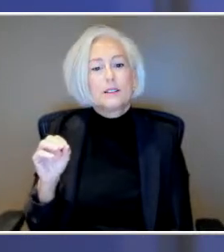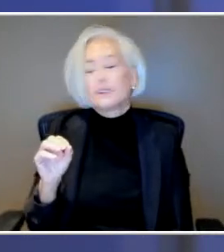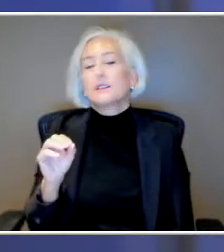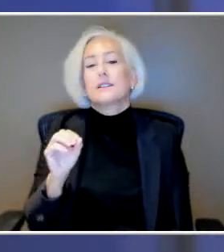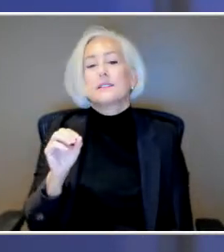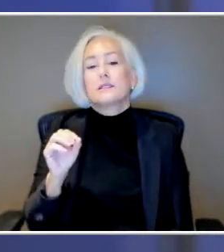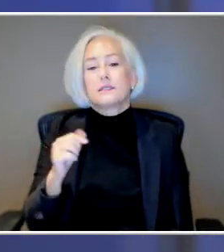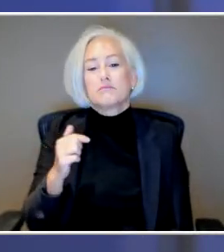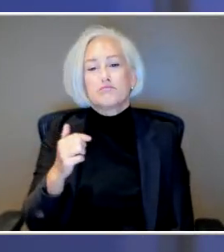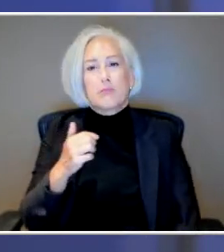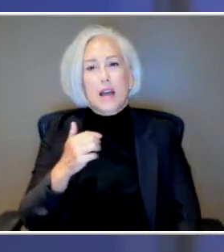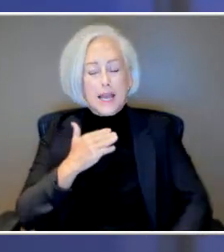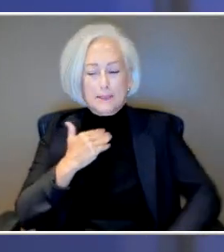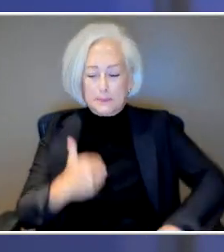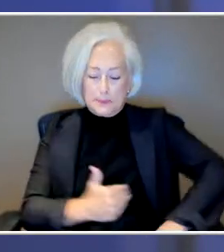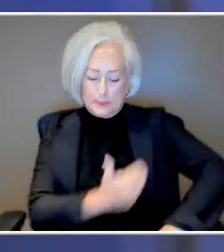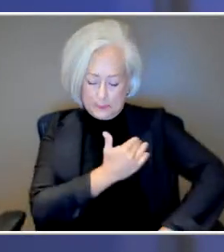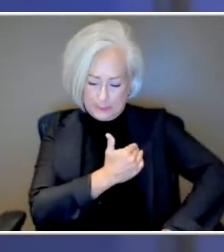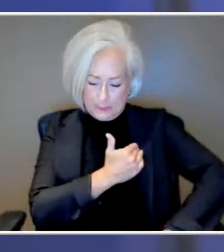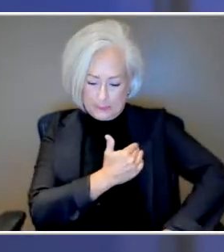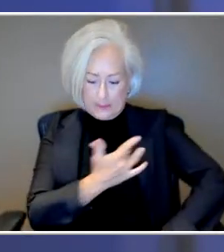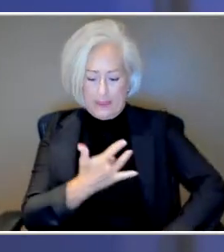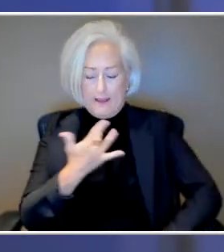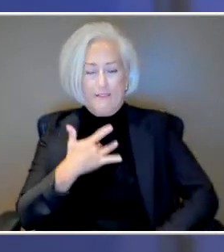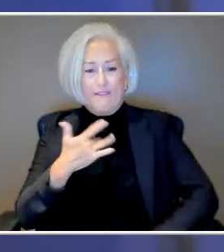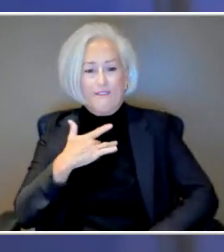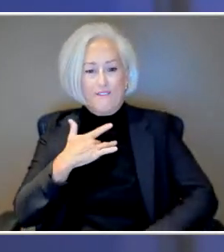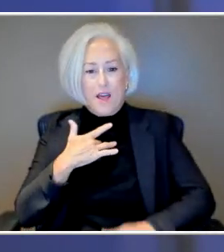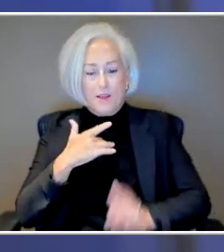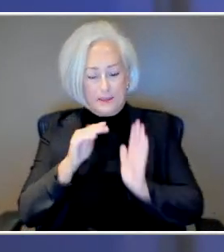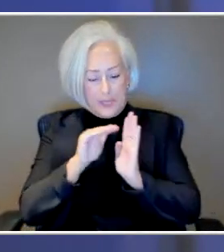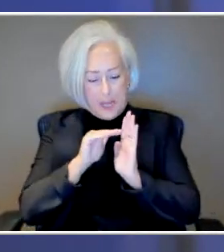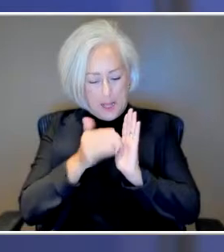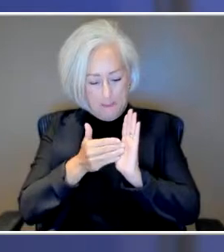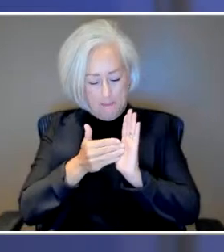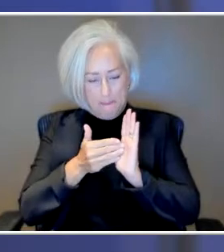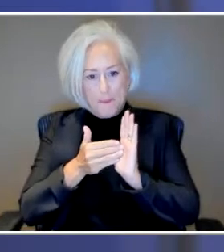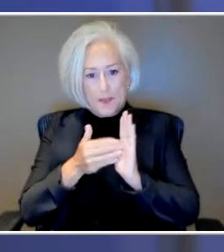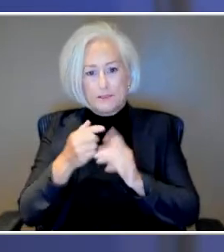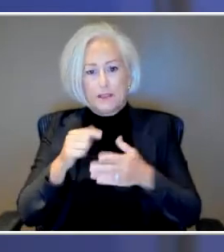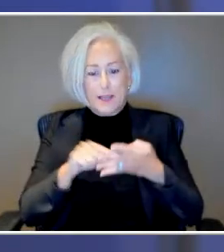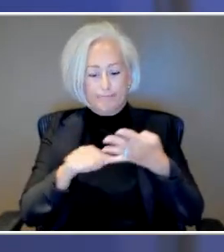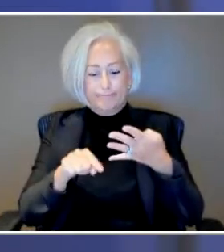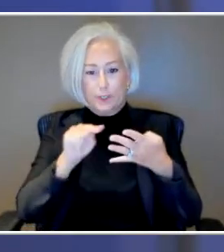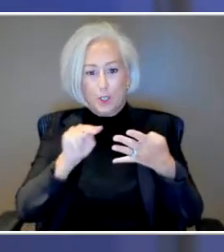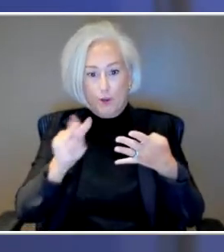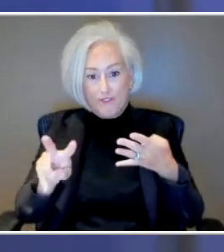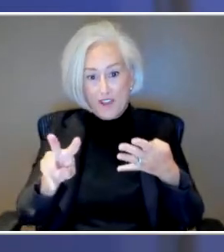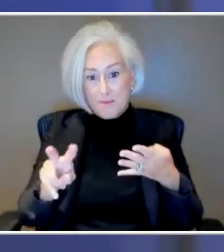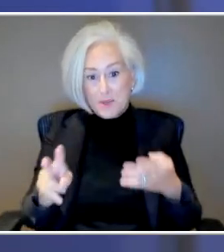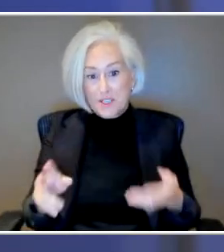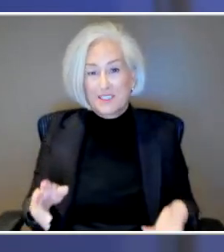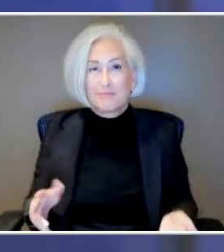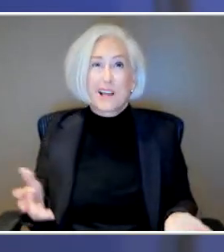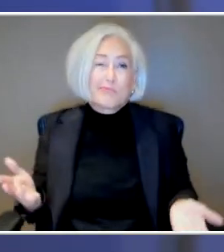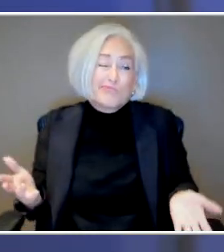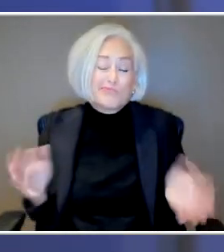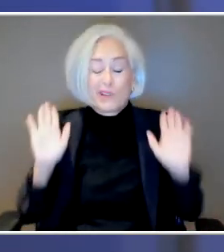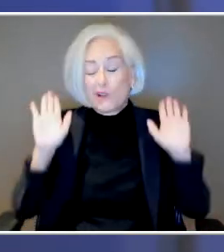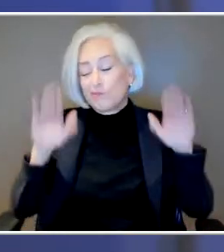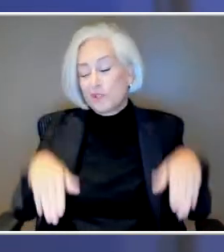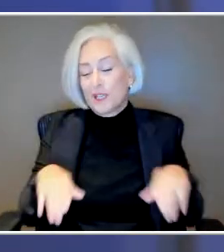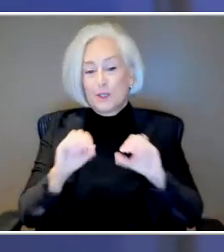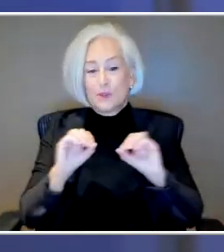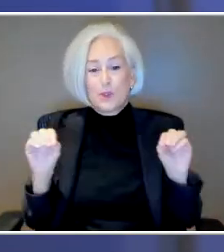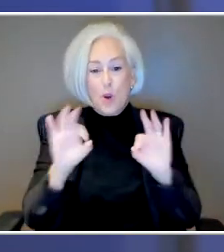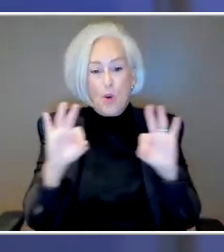lump in the end of November, and I knew it was I had no family history, so I wasn't worried about it,